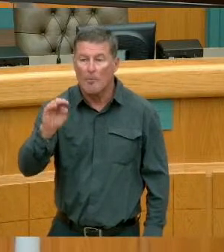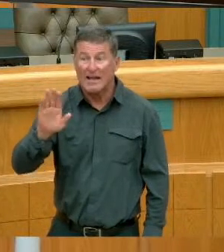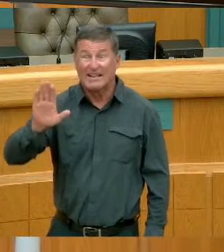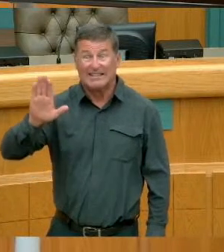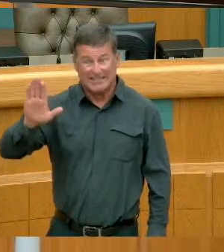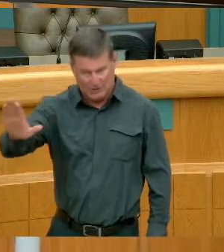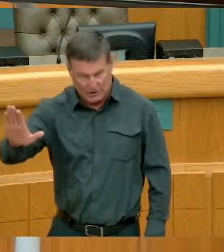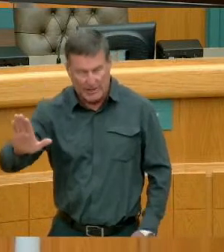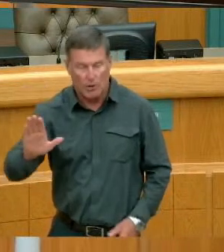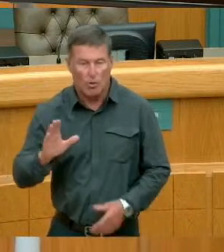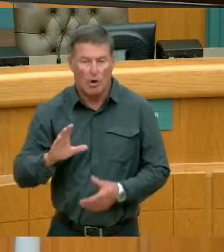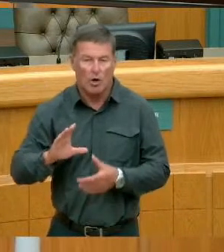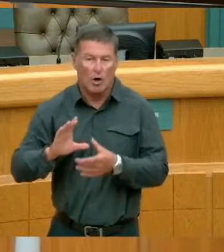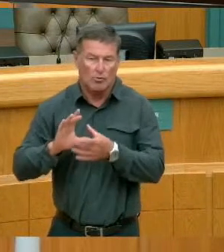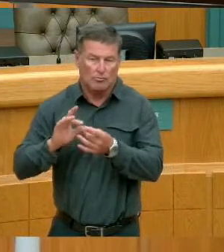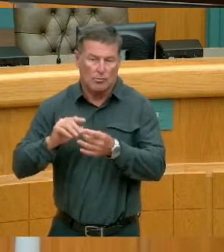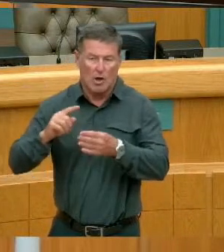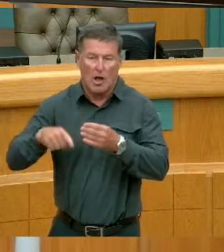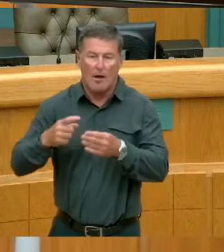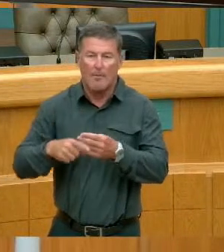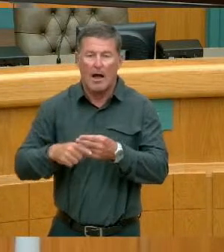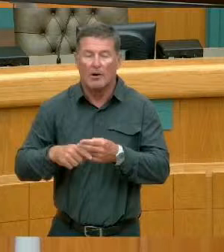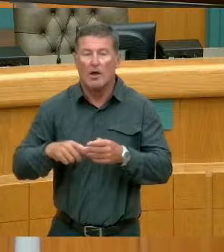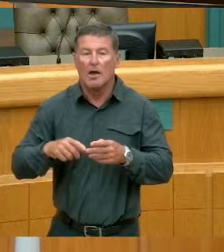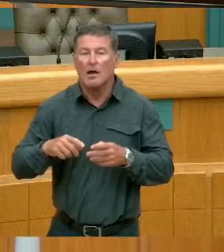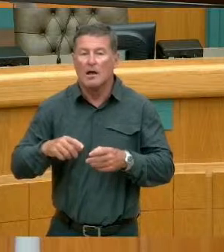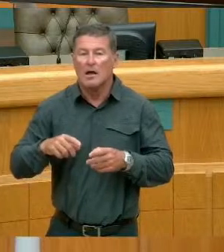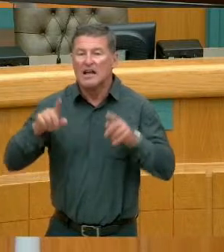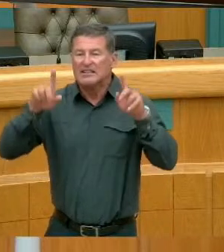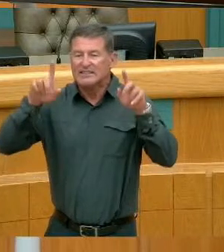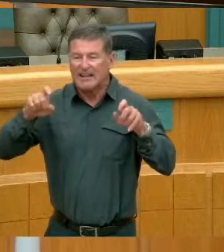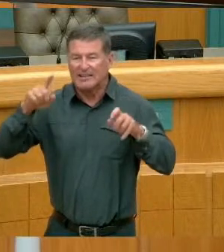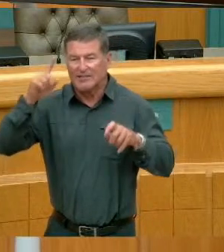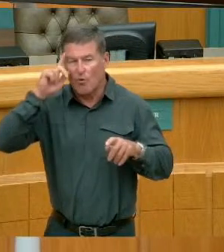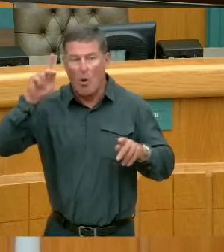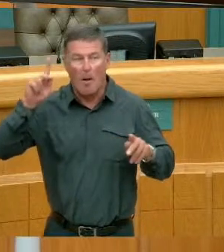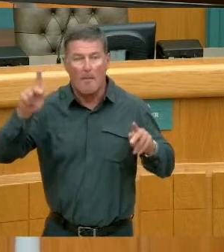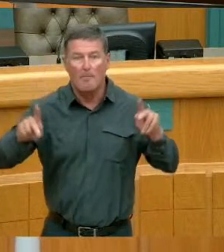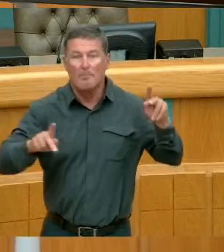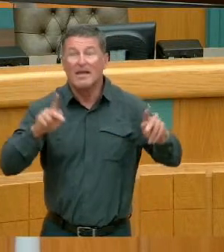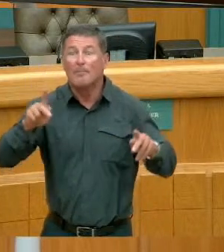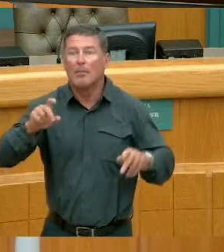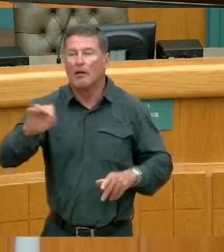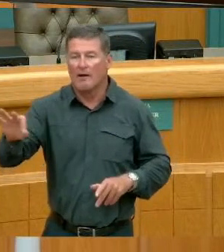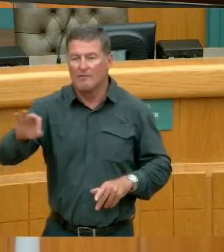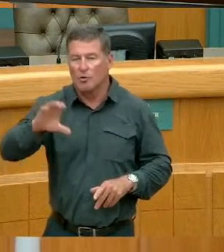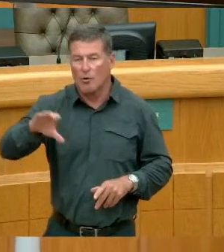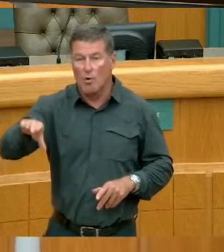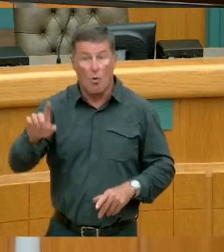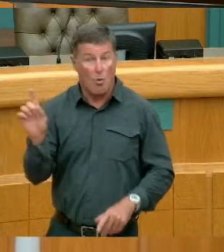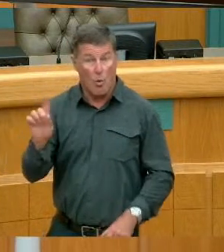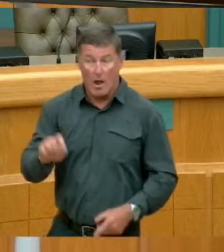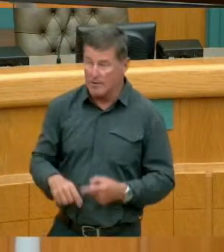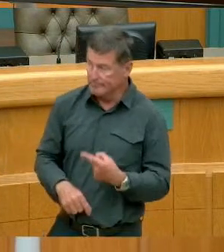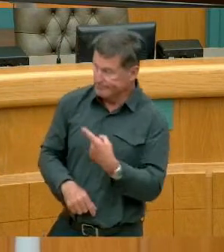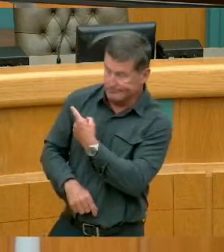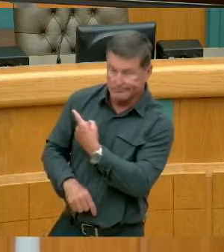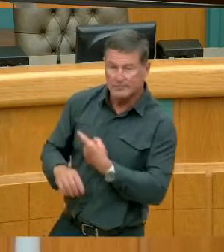about general population testing that's going to take place this week at the Concrete Street